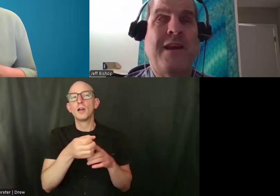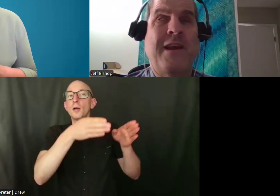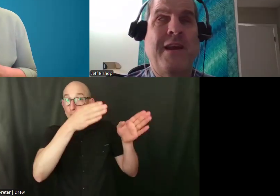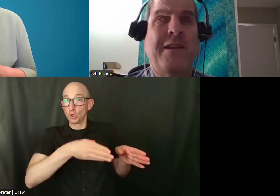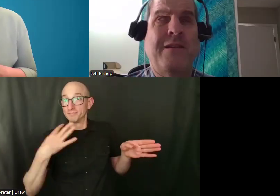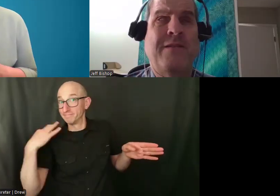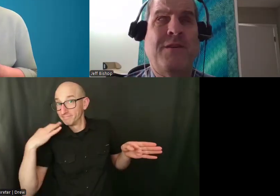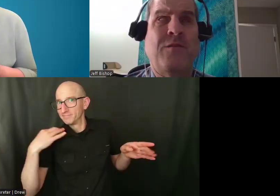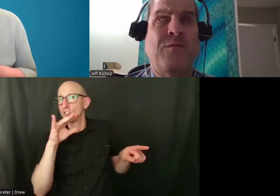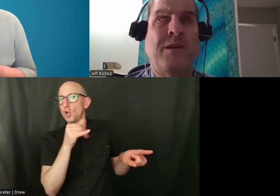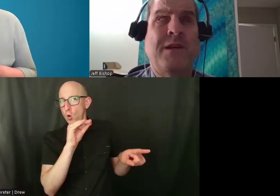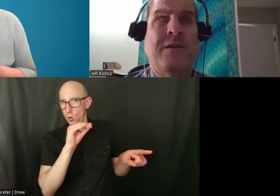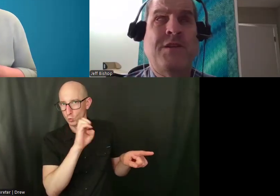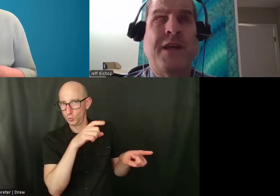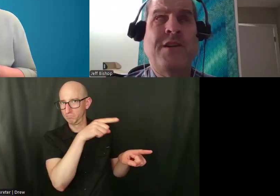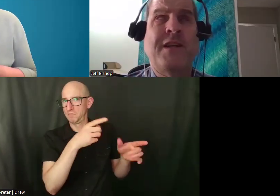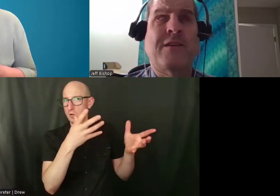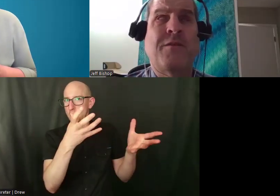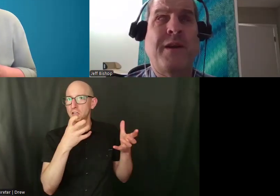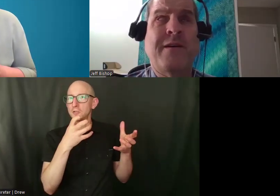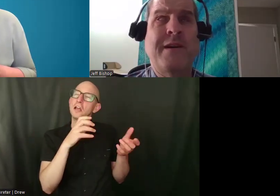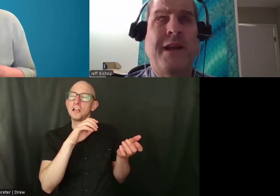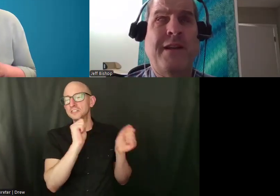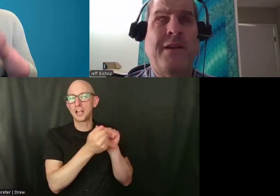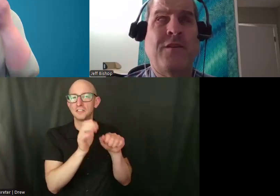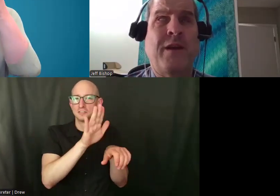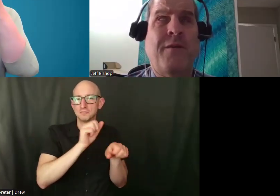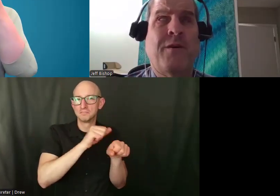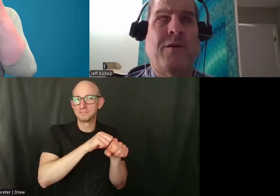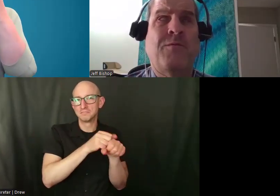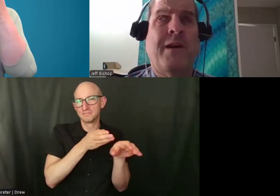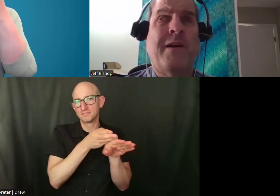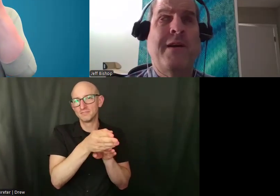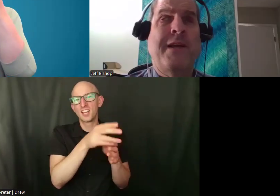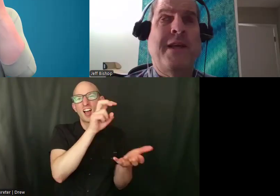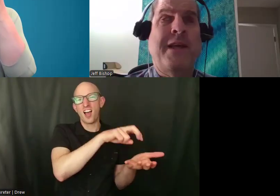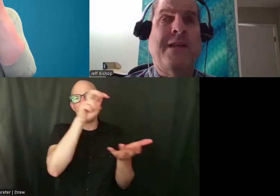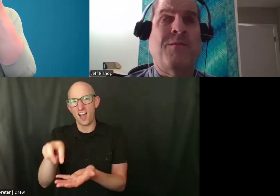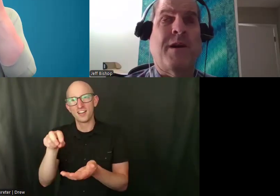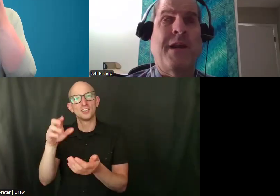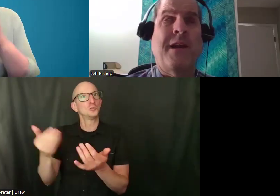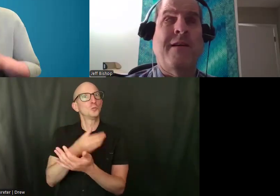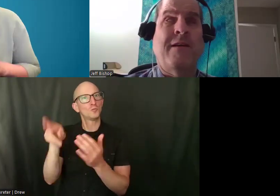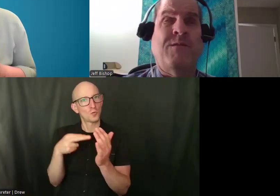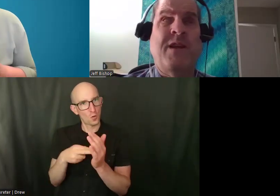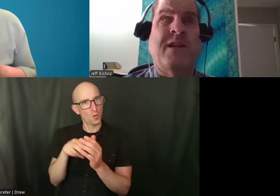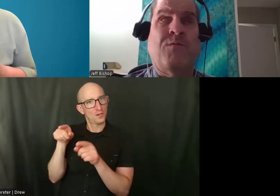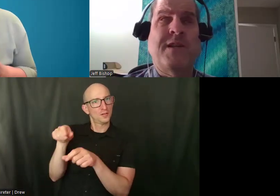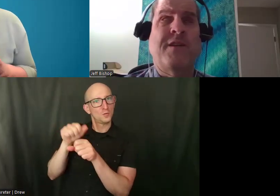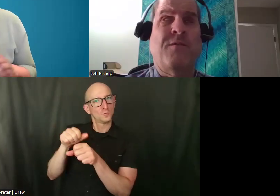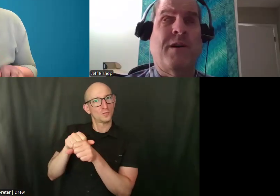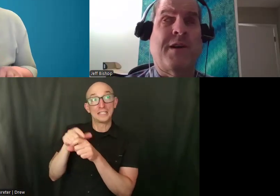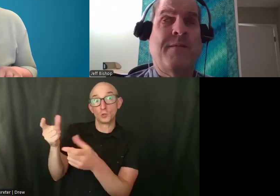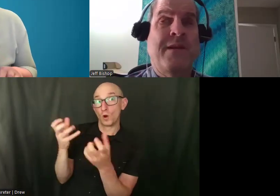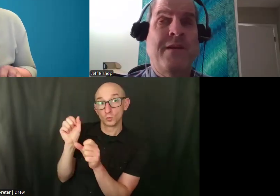seeking to change his career into a role where he is